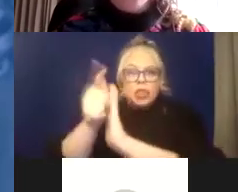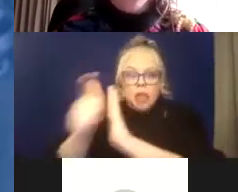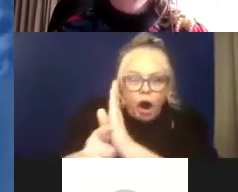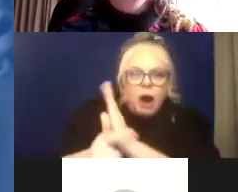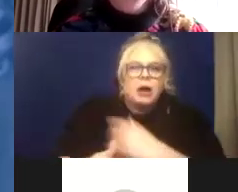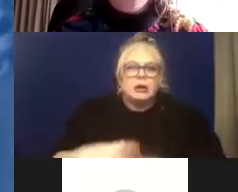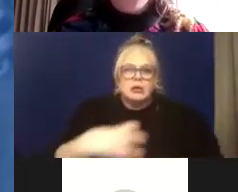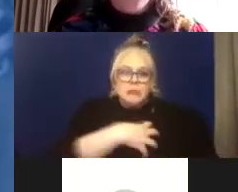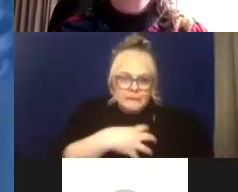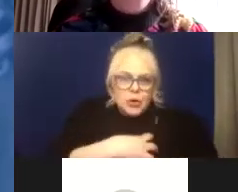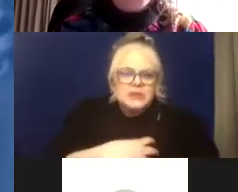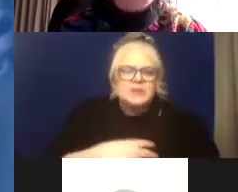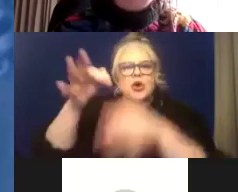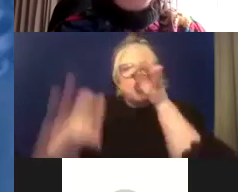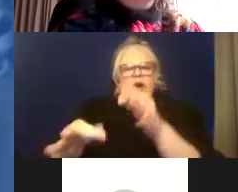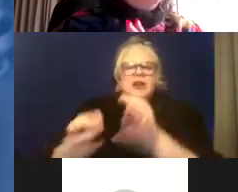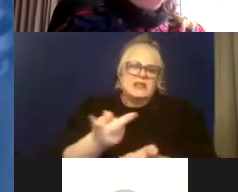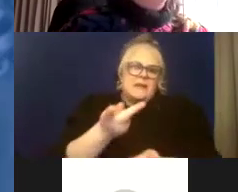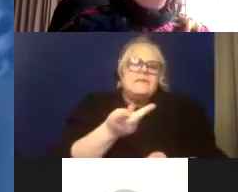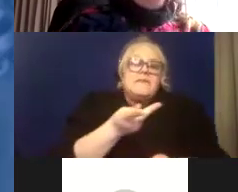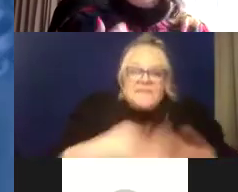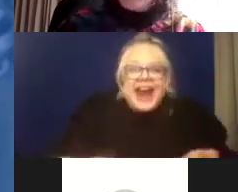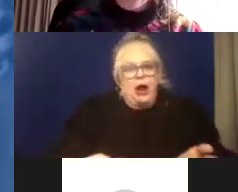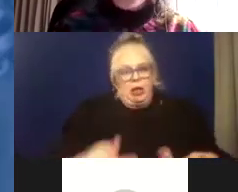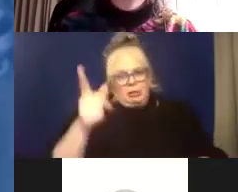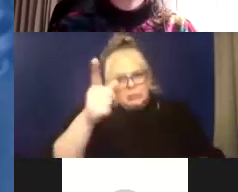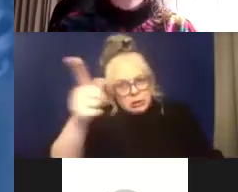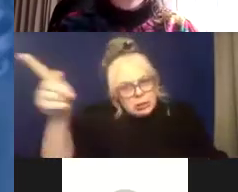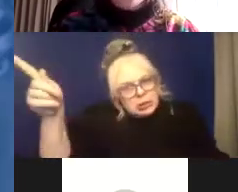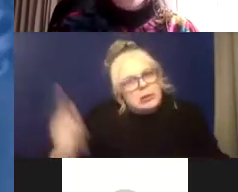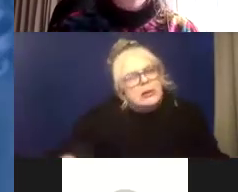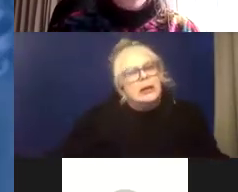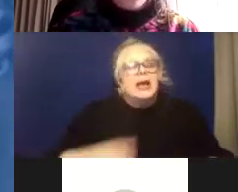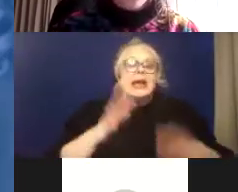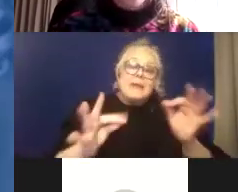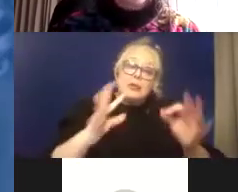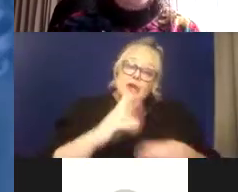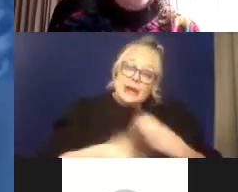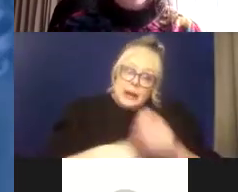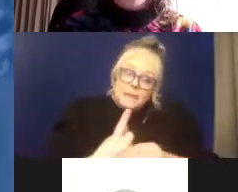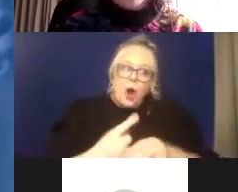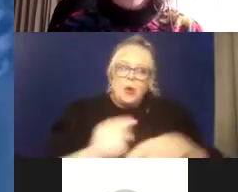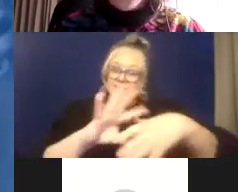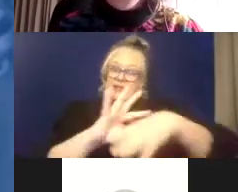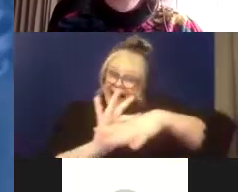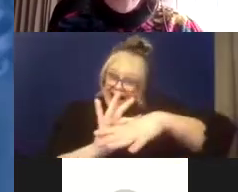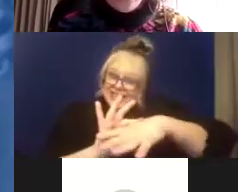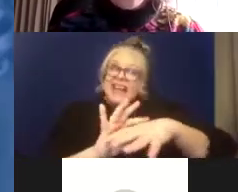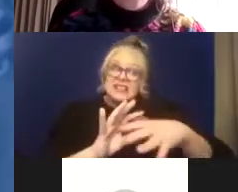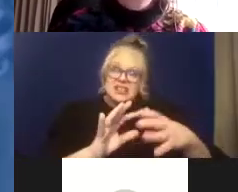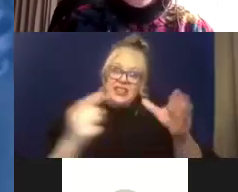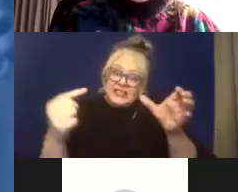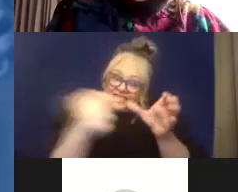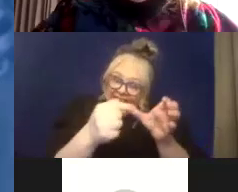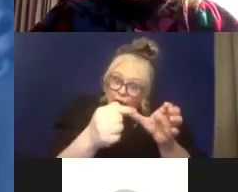successful answers for survivors. And unfortunately, when we're talking about the content removal side of things, this can be an especially difficult area